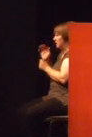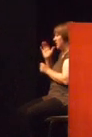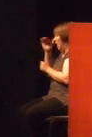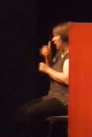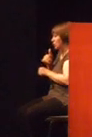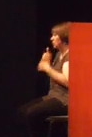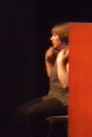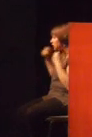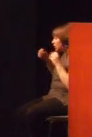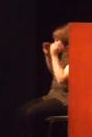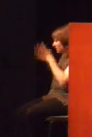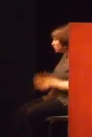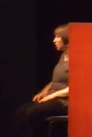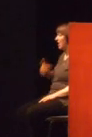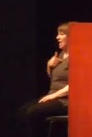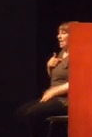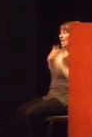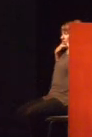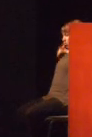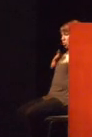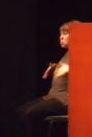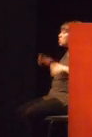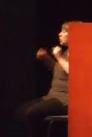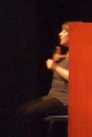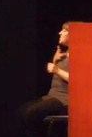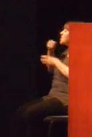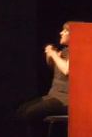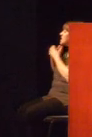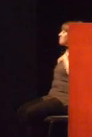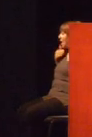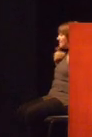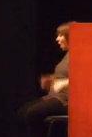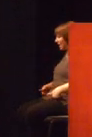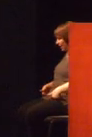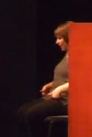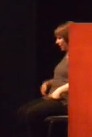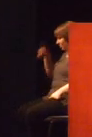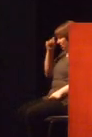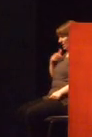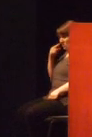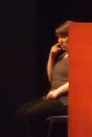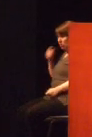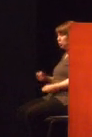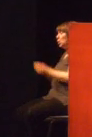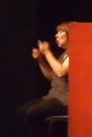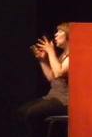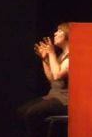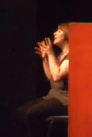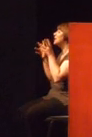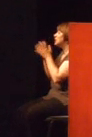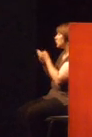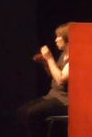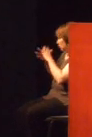so striking to me that I had such a physiological reaction, because I have heard so many stories from parents of color about